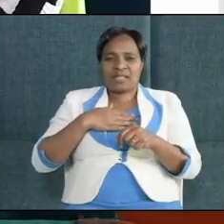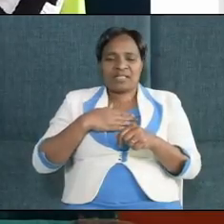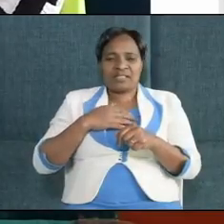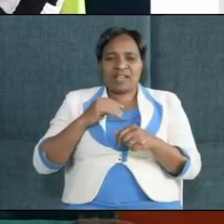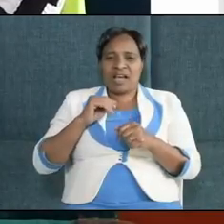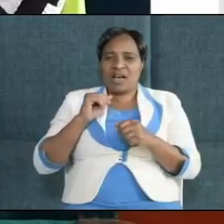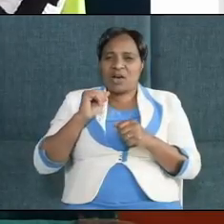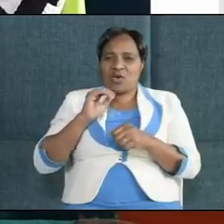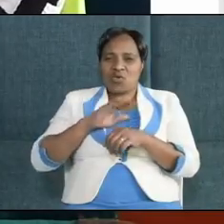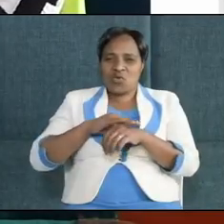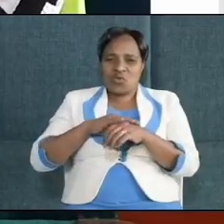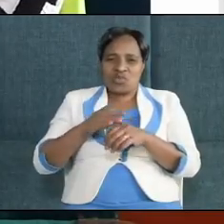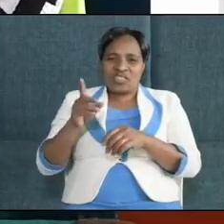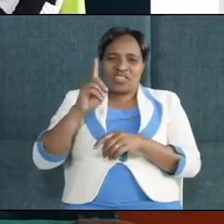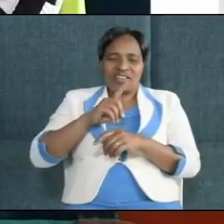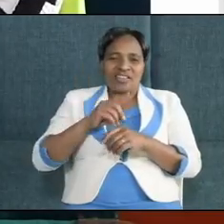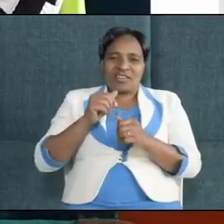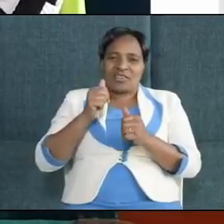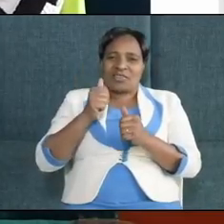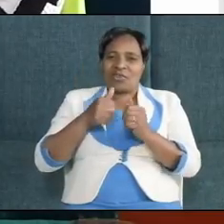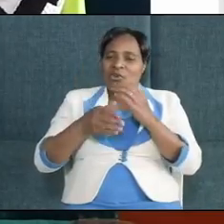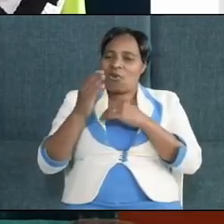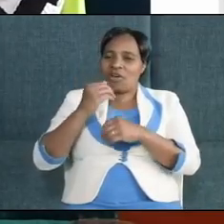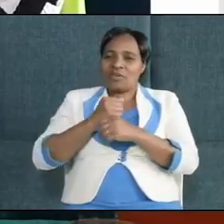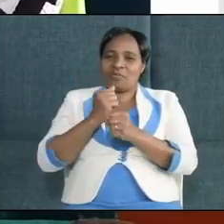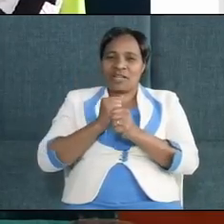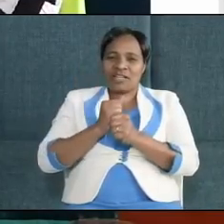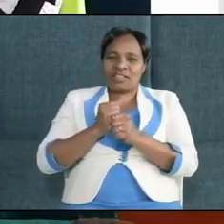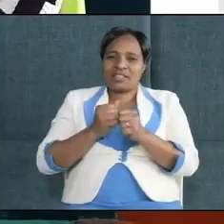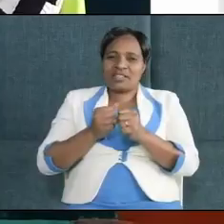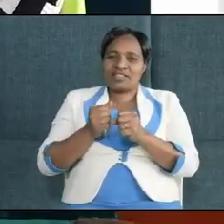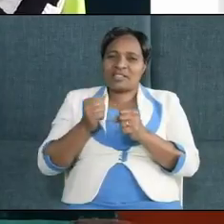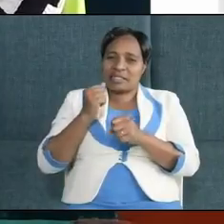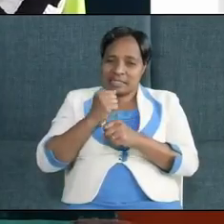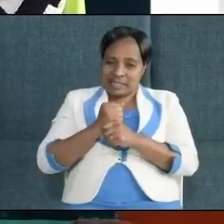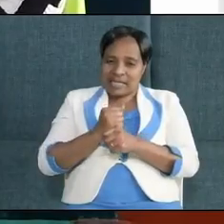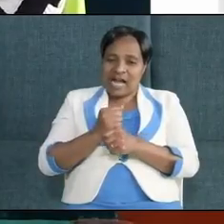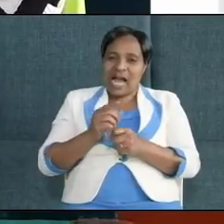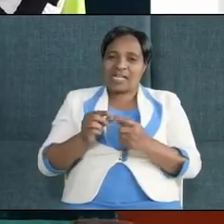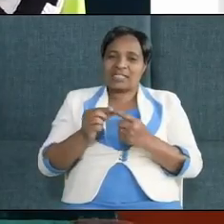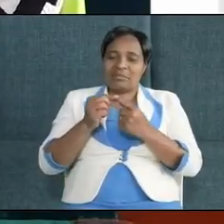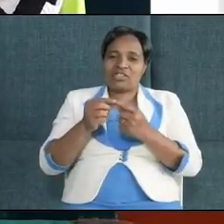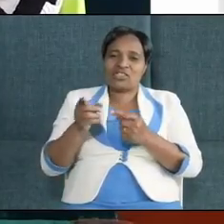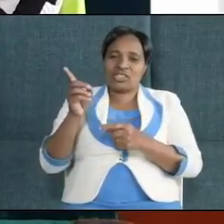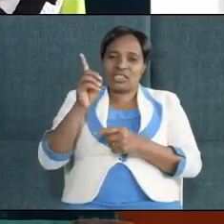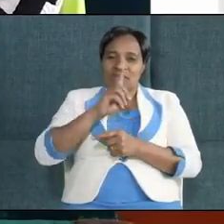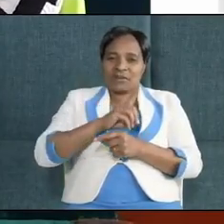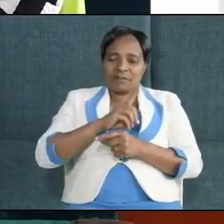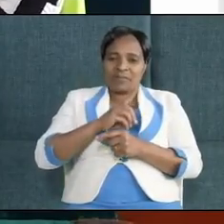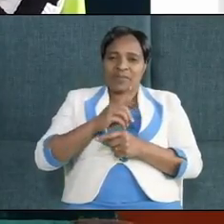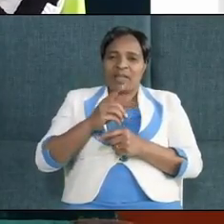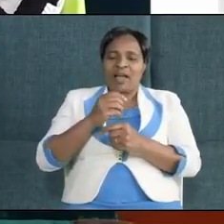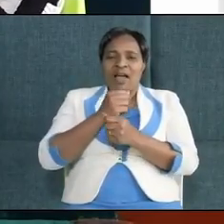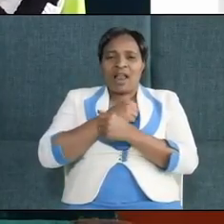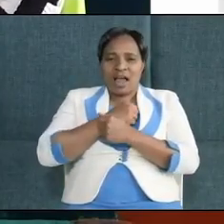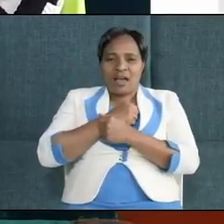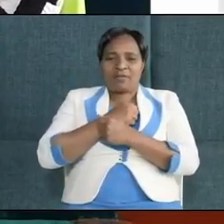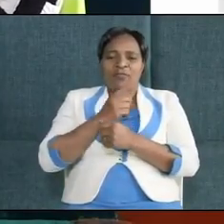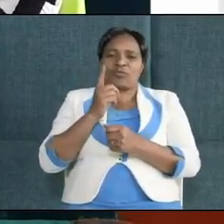favorite day. God made it in a special way. I like tomorrow